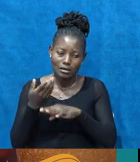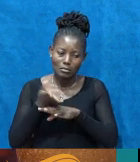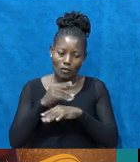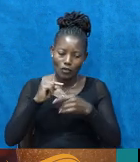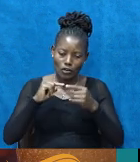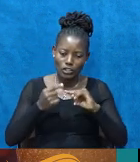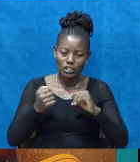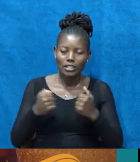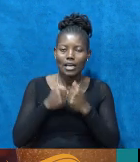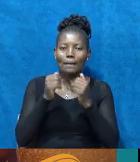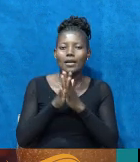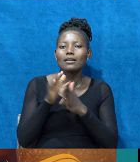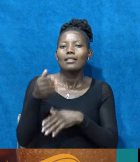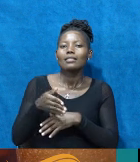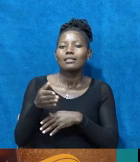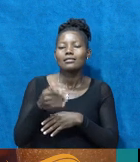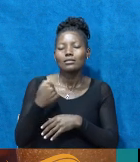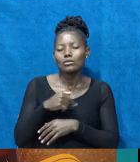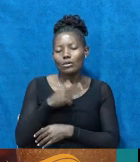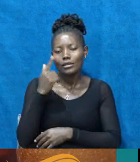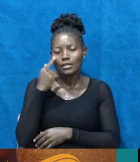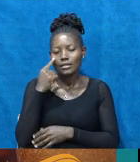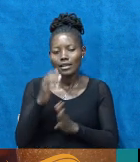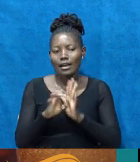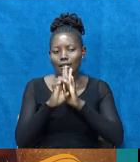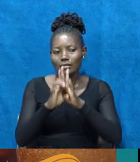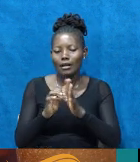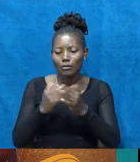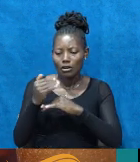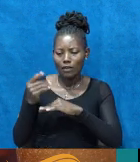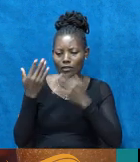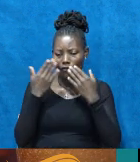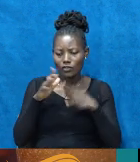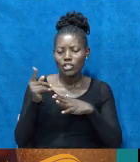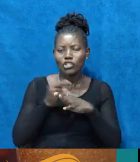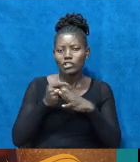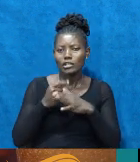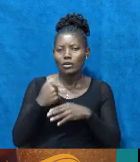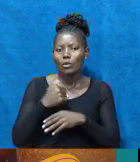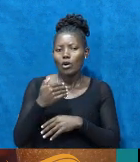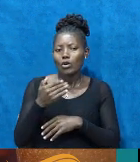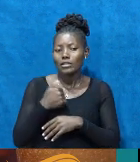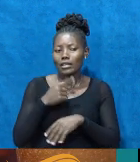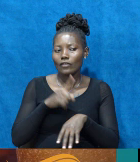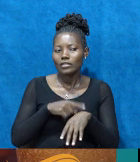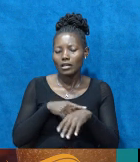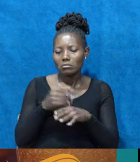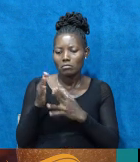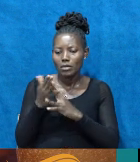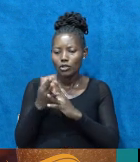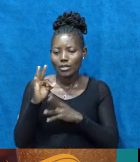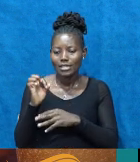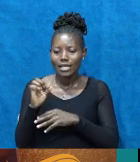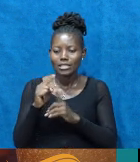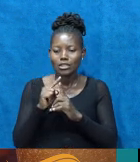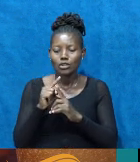even when they are still in training, before the injury happens. And this will find that even, for example, after a training